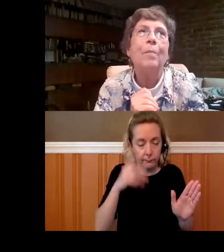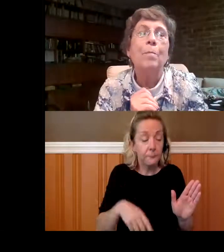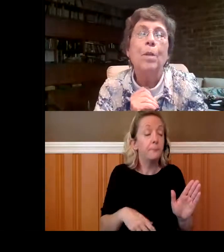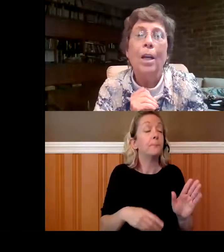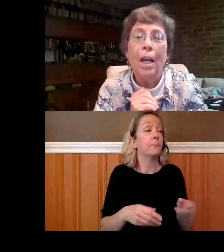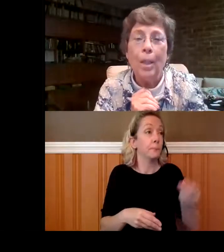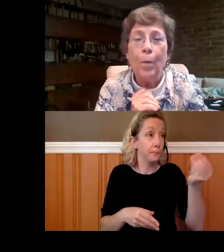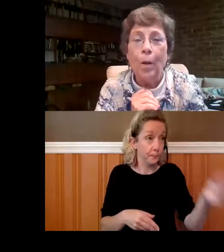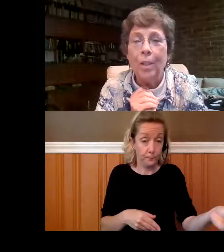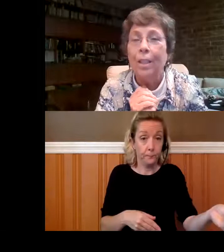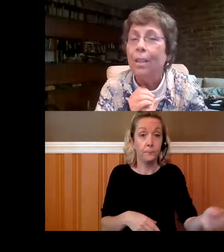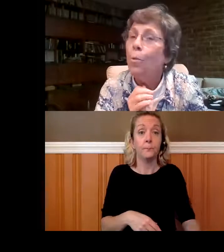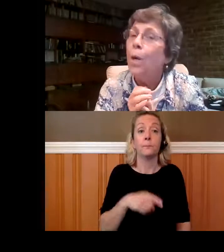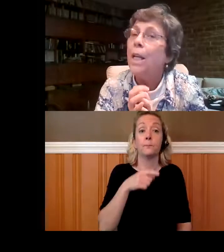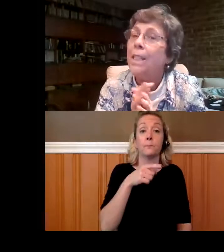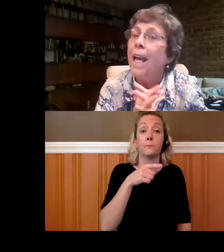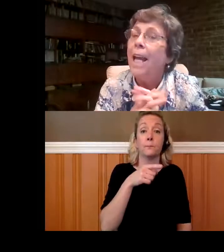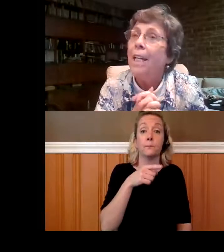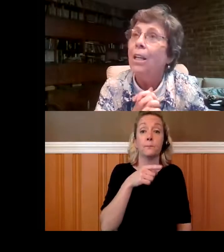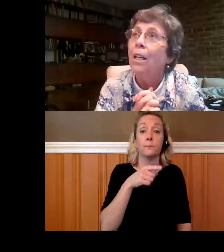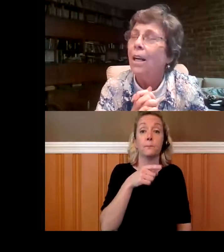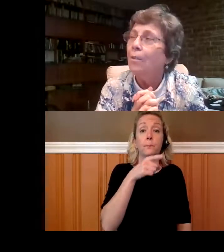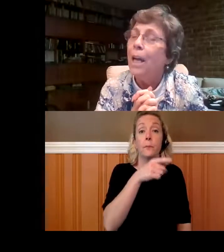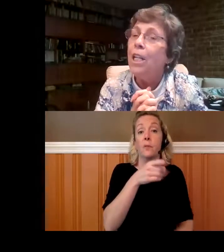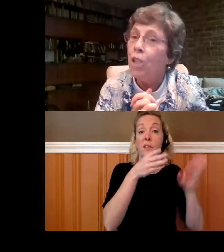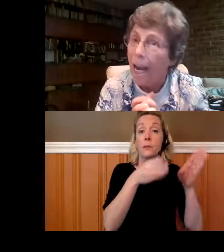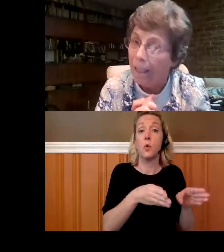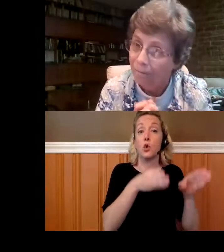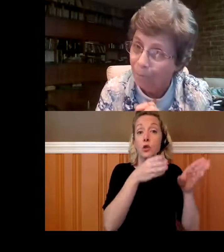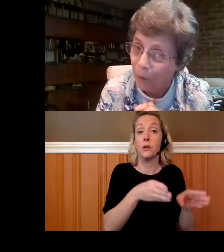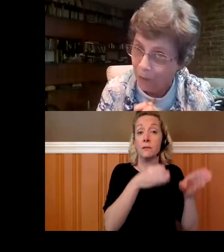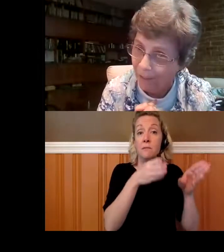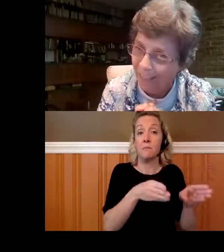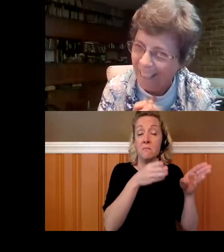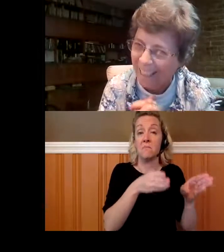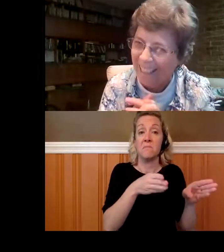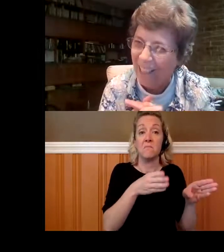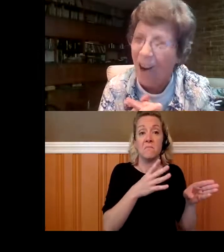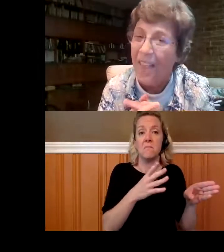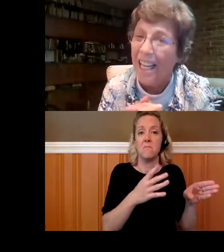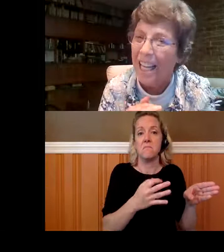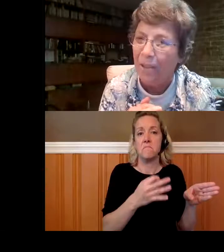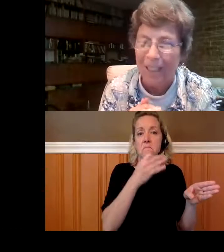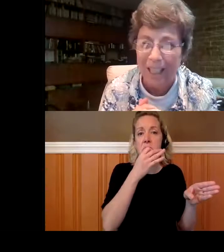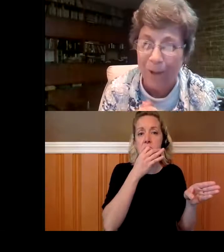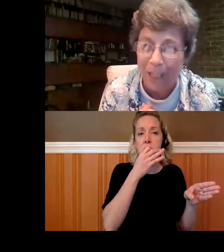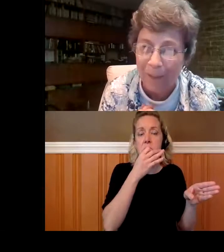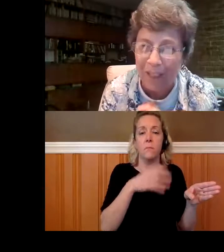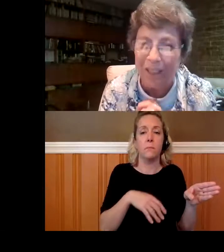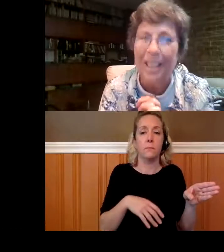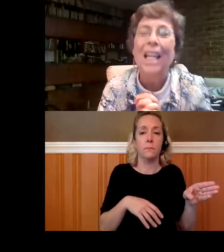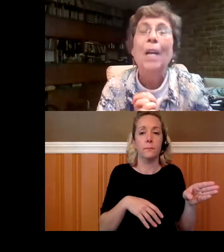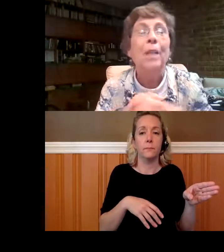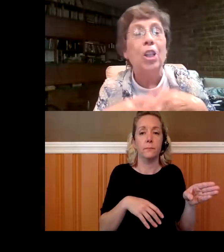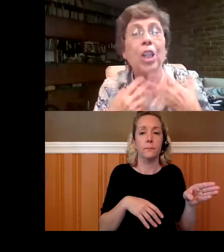was a Radio Shack person on that level, as far as I'm concerned, because she told my